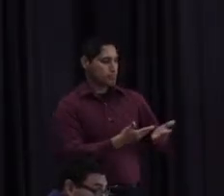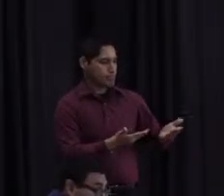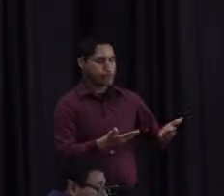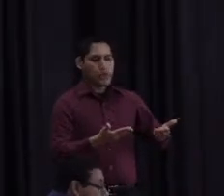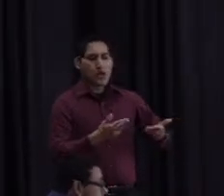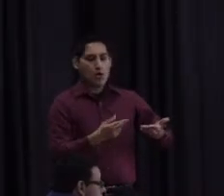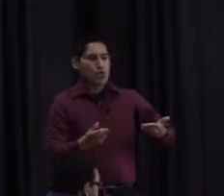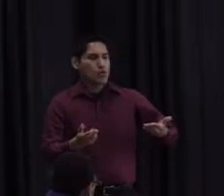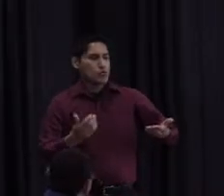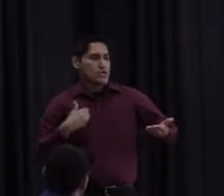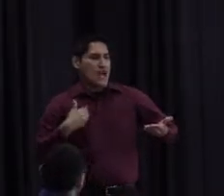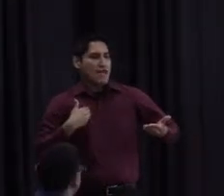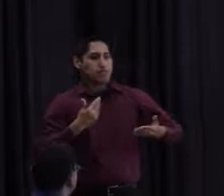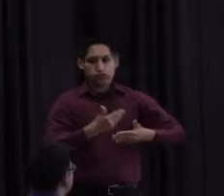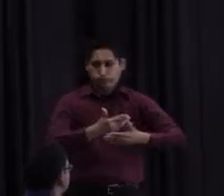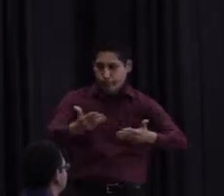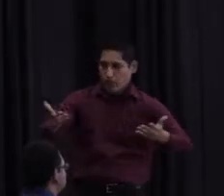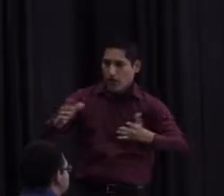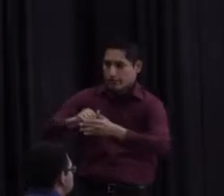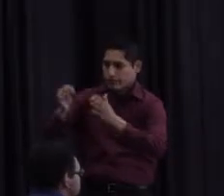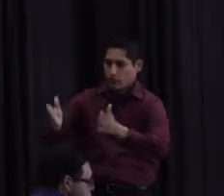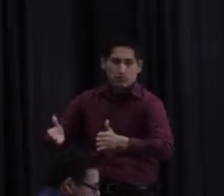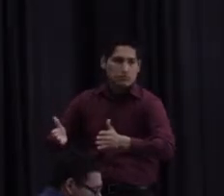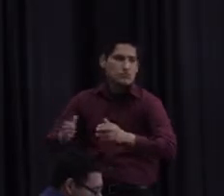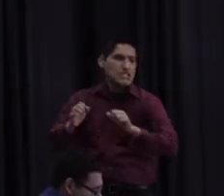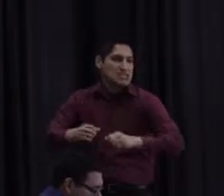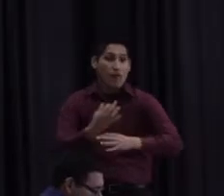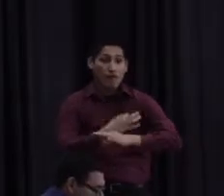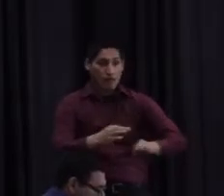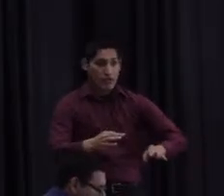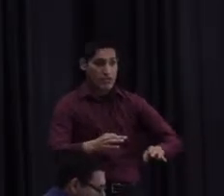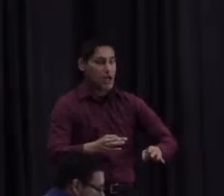resources that are available to students without cost.